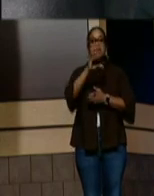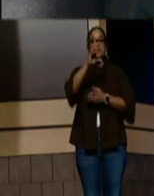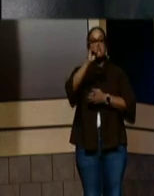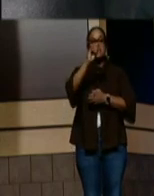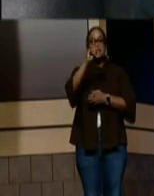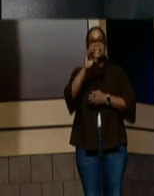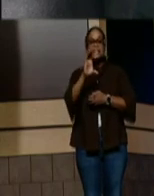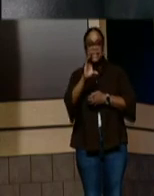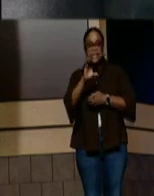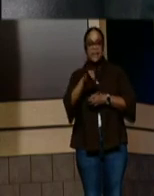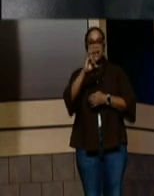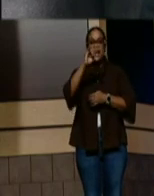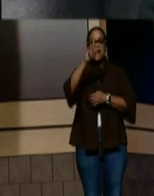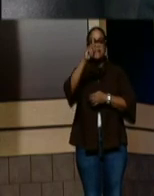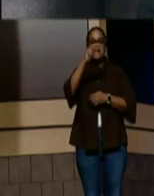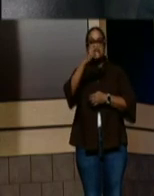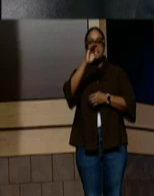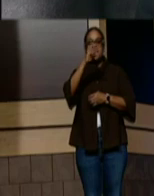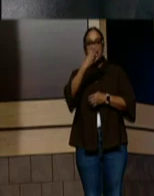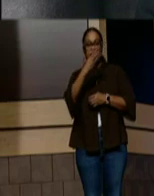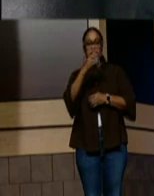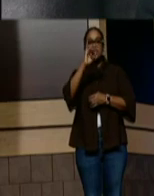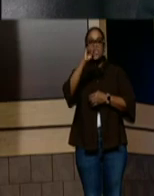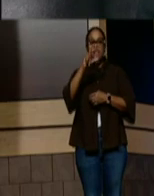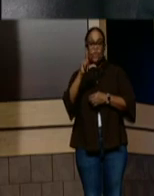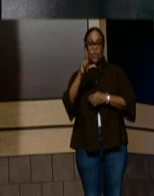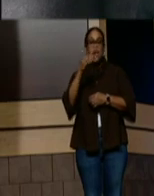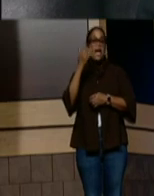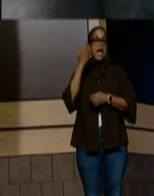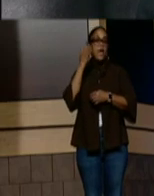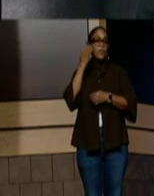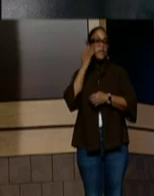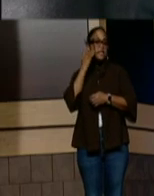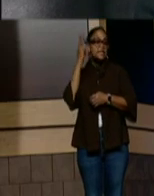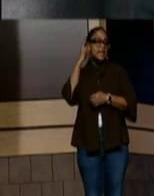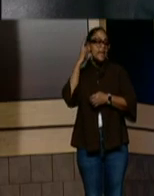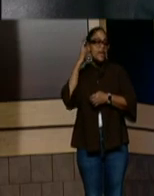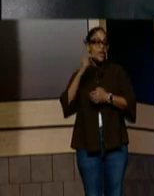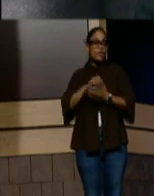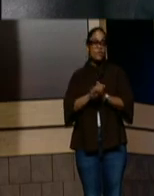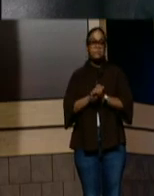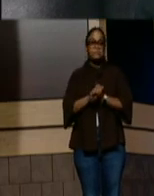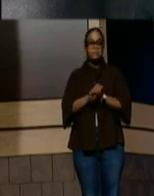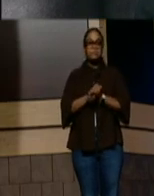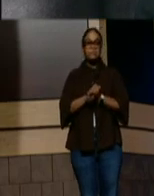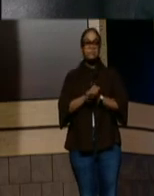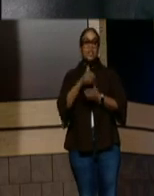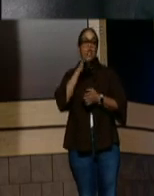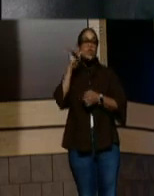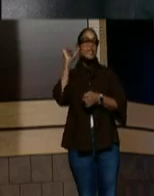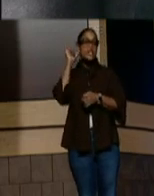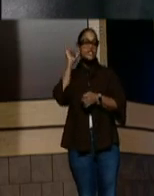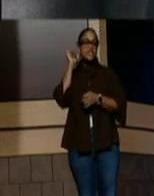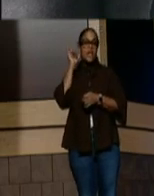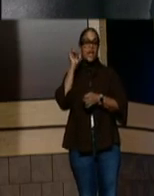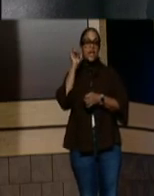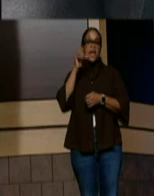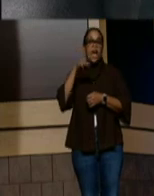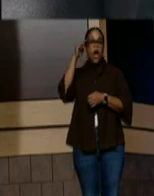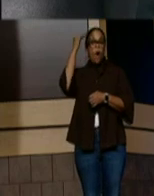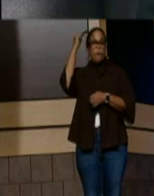the IDPH in Illinois, I think we need to hear them very carefully. On yesterday, our mayor in